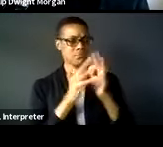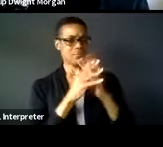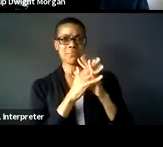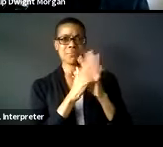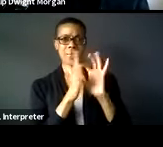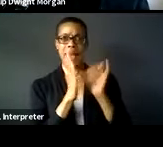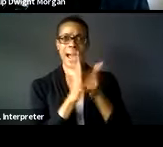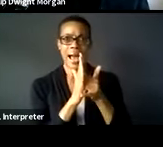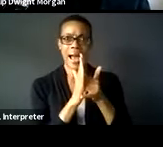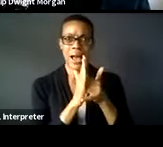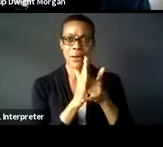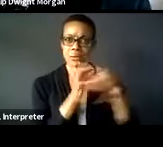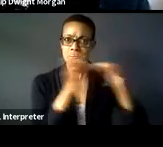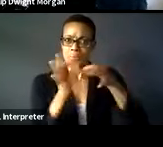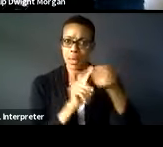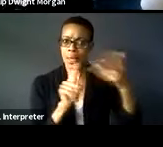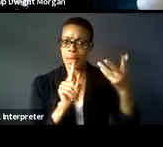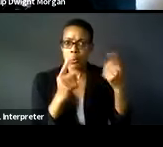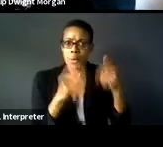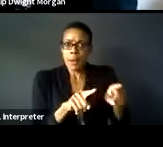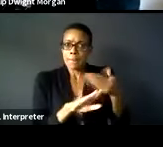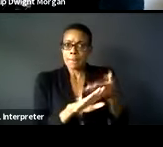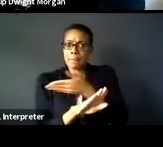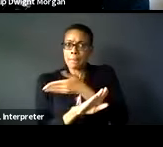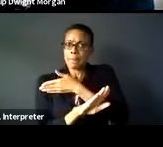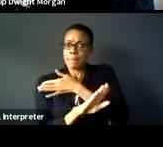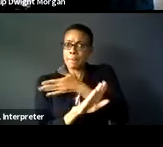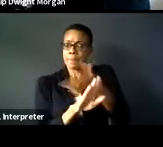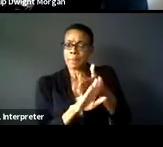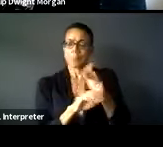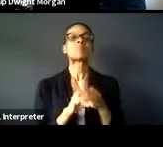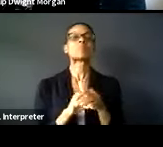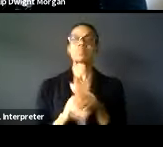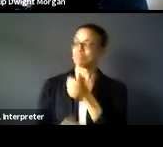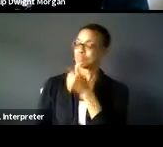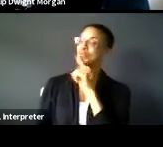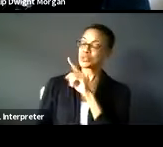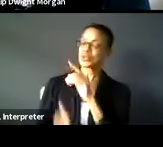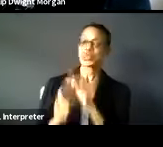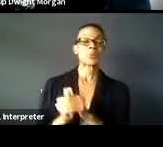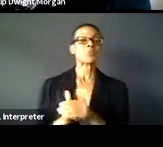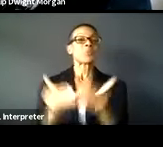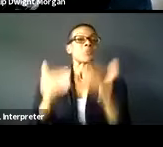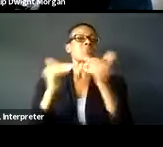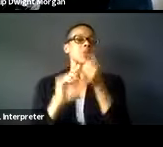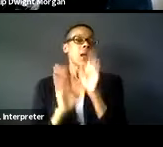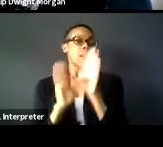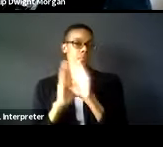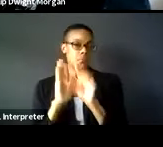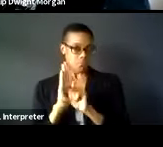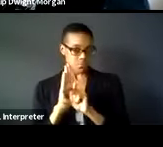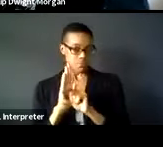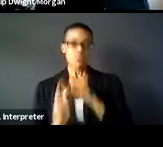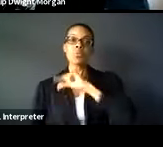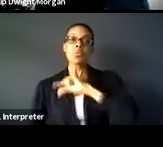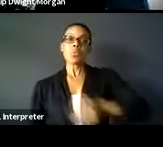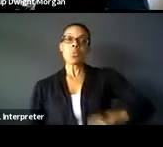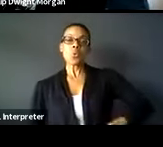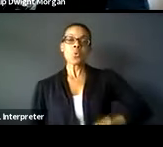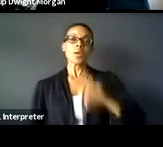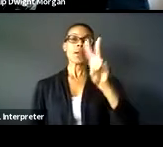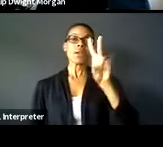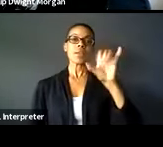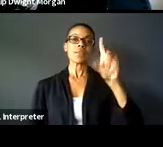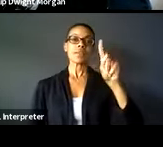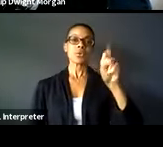Yes, absolutely. So that everybody has a little bit of context, Queen Victoria is an elementary school. It's part